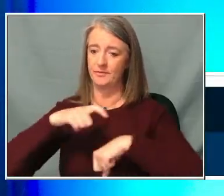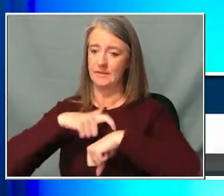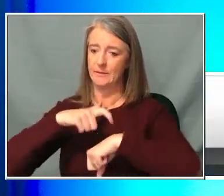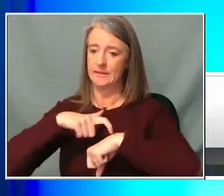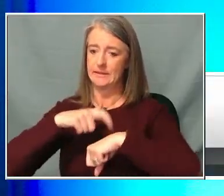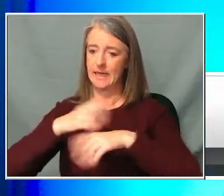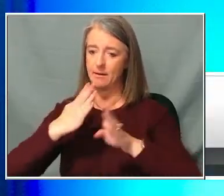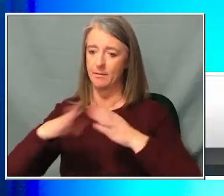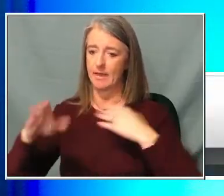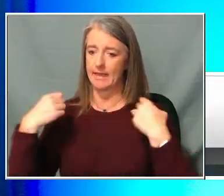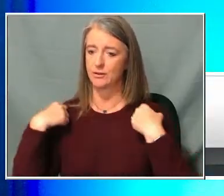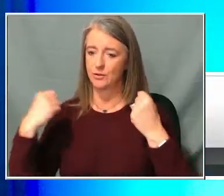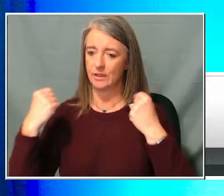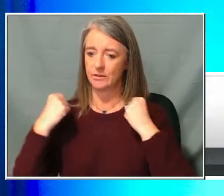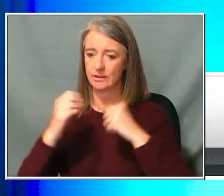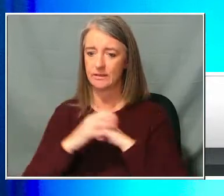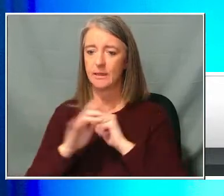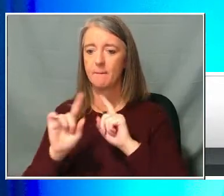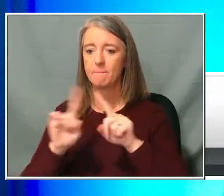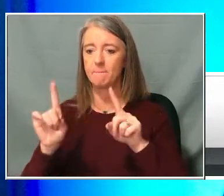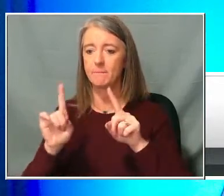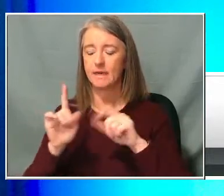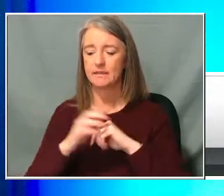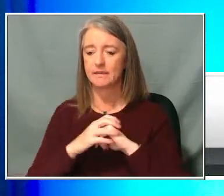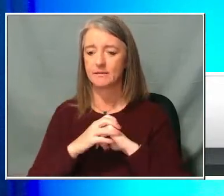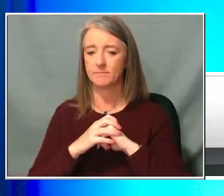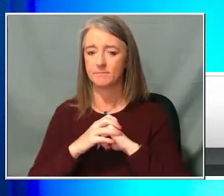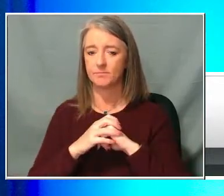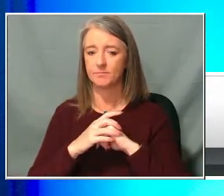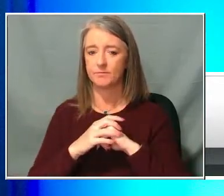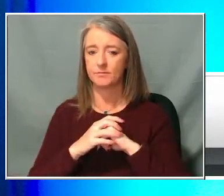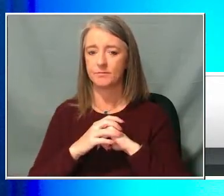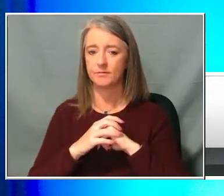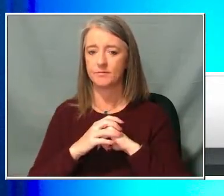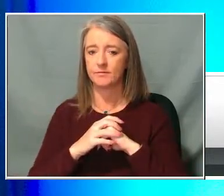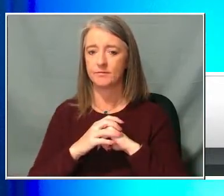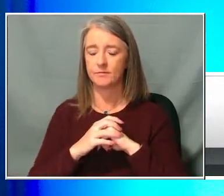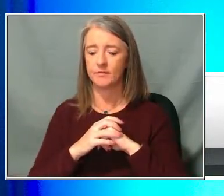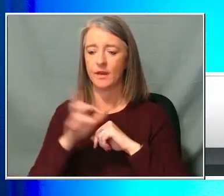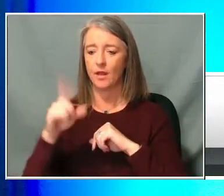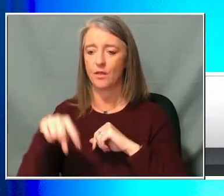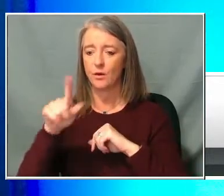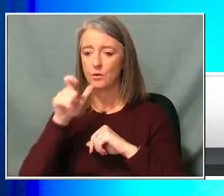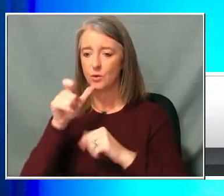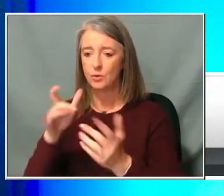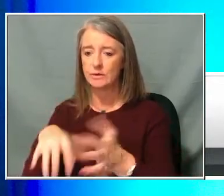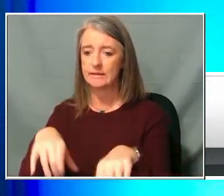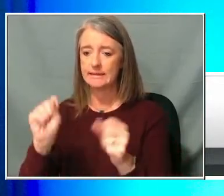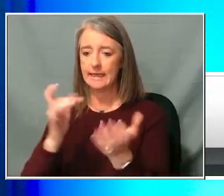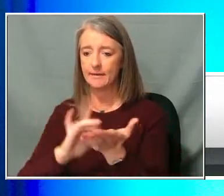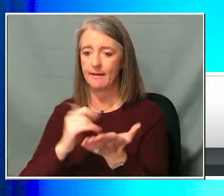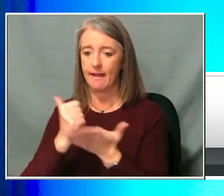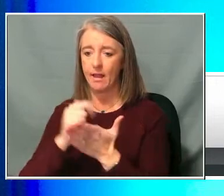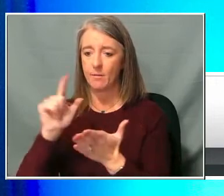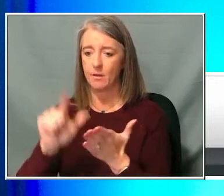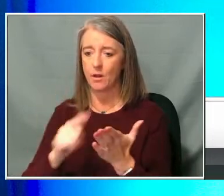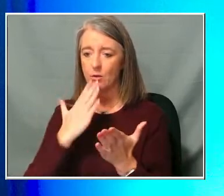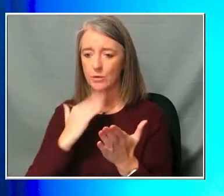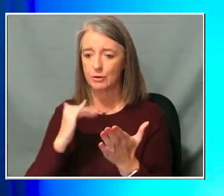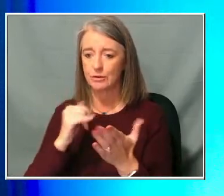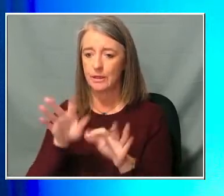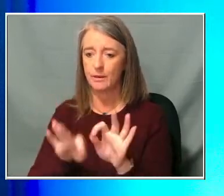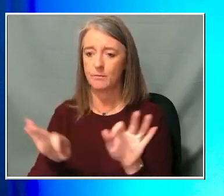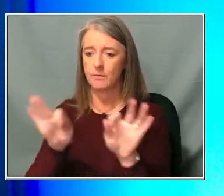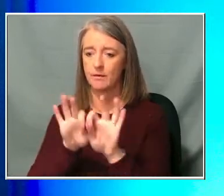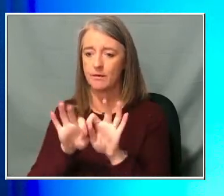do exercise, but you know, for those that are taking the medication to help low blood sugar, it's very important for